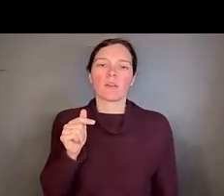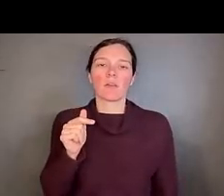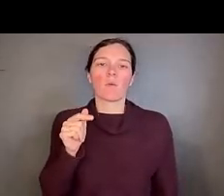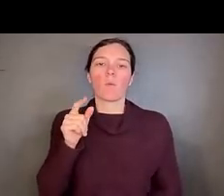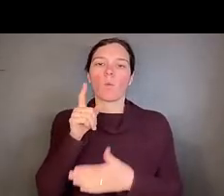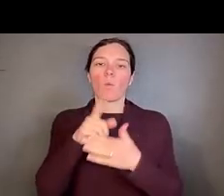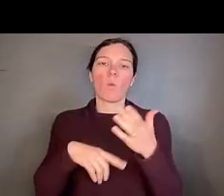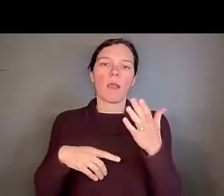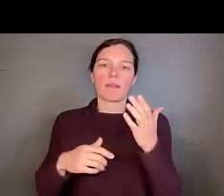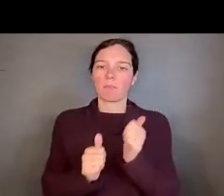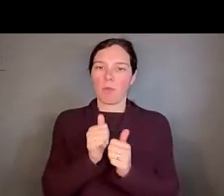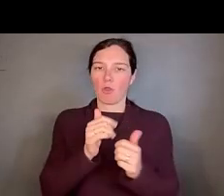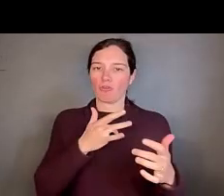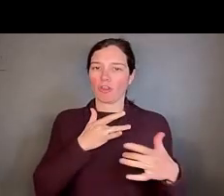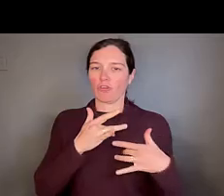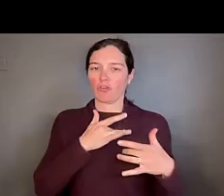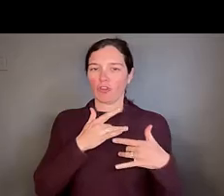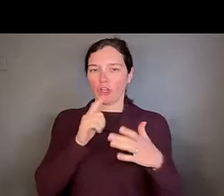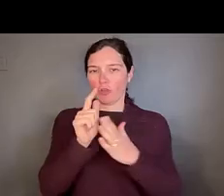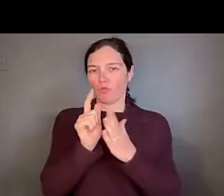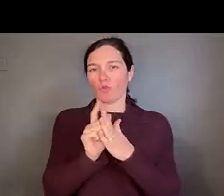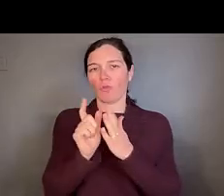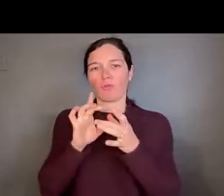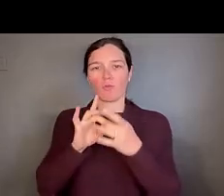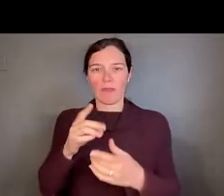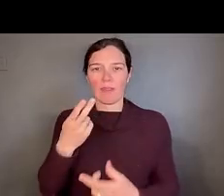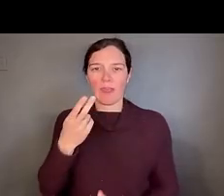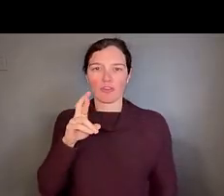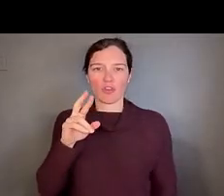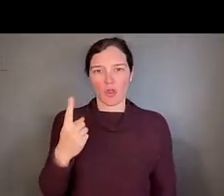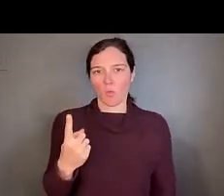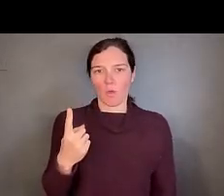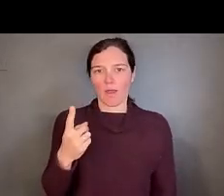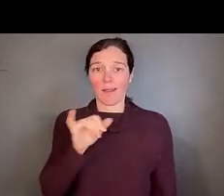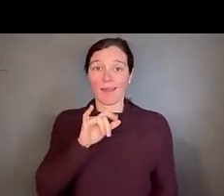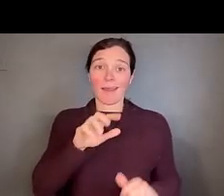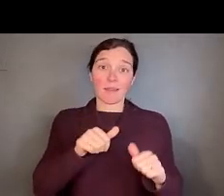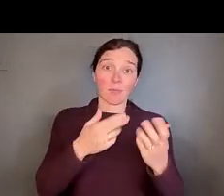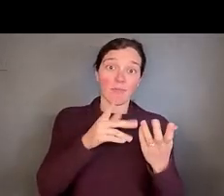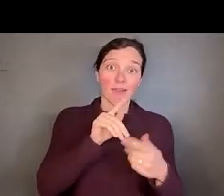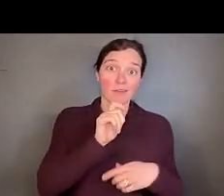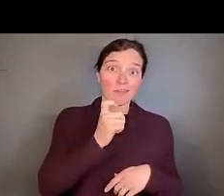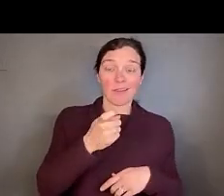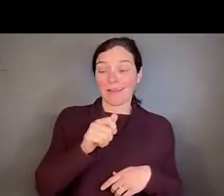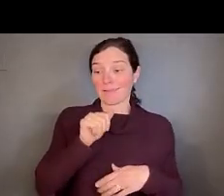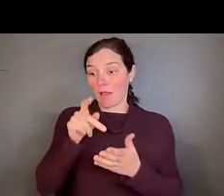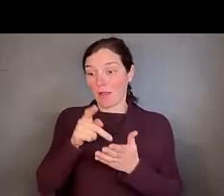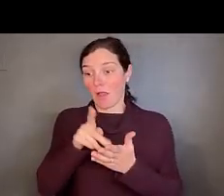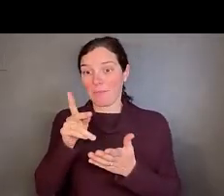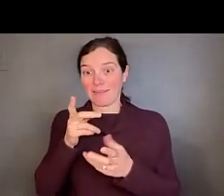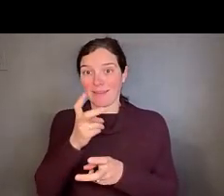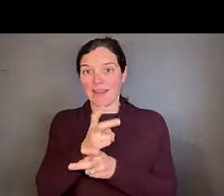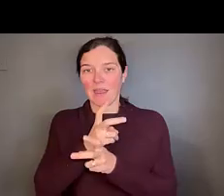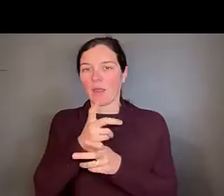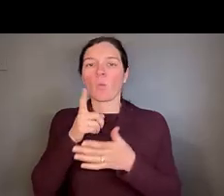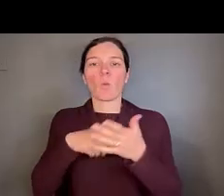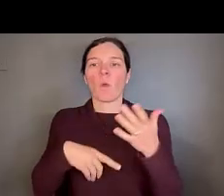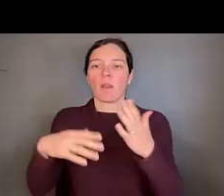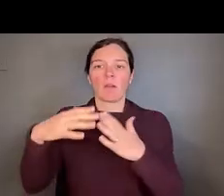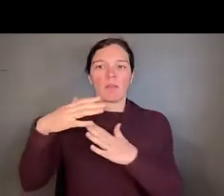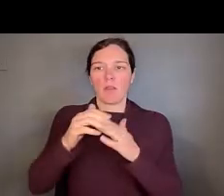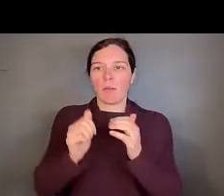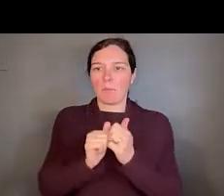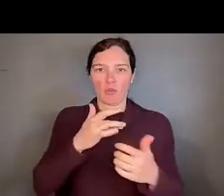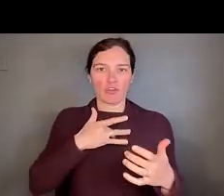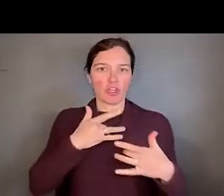What's the most concerning provisions associated with HR 1, like the provider tax or uncompensated care, or blah, blah, blah. So what are the most